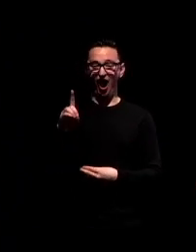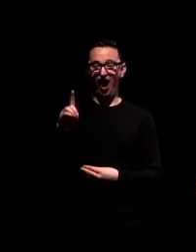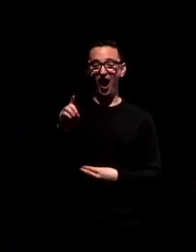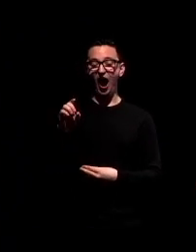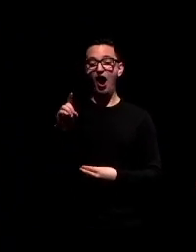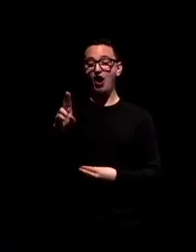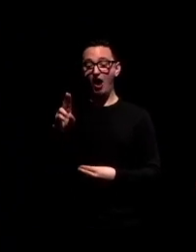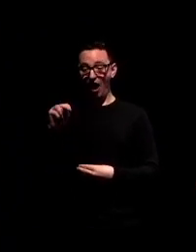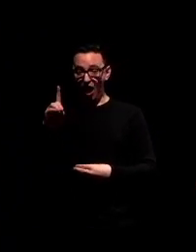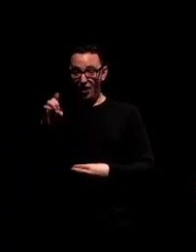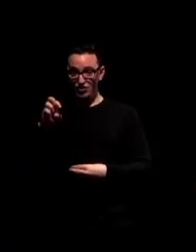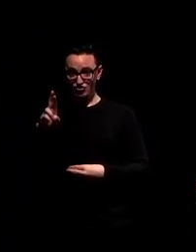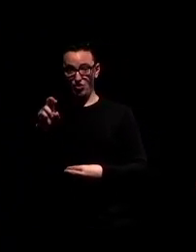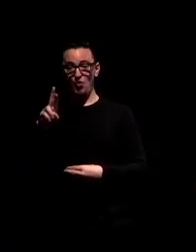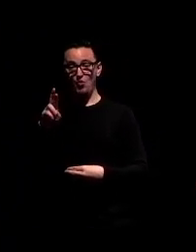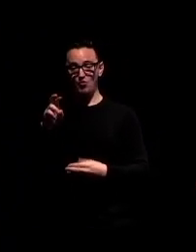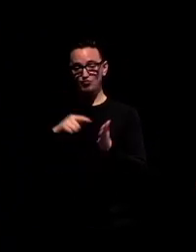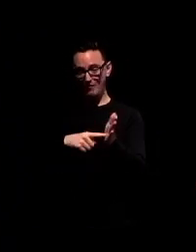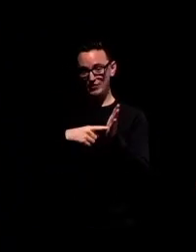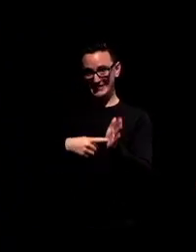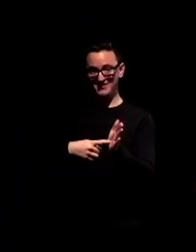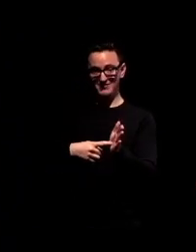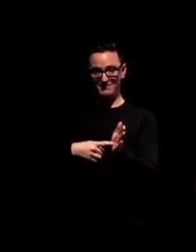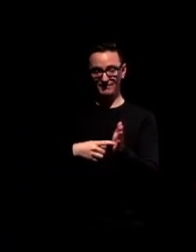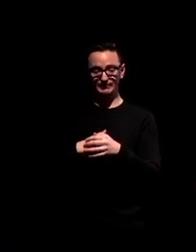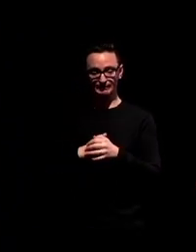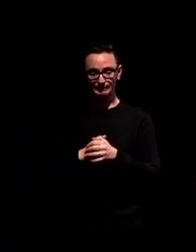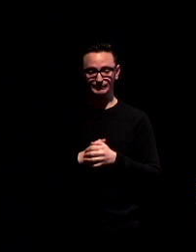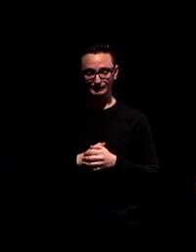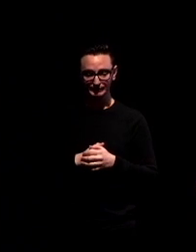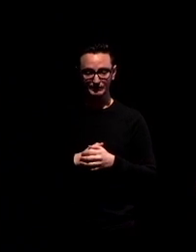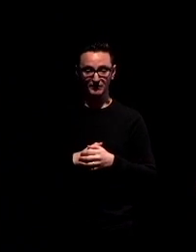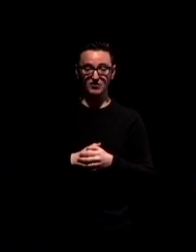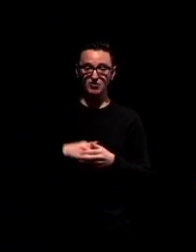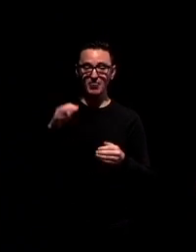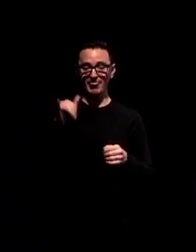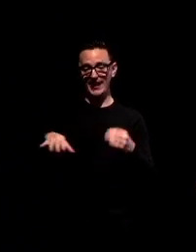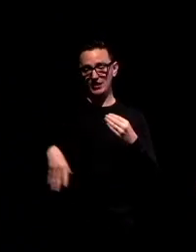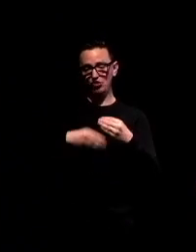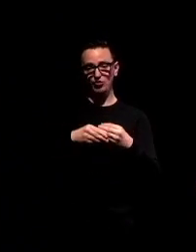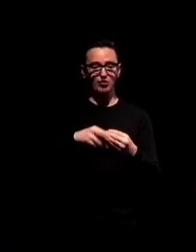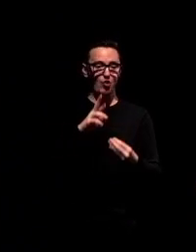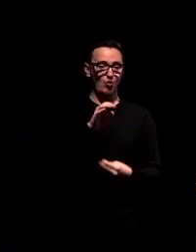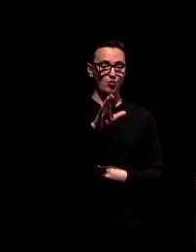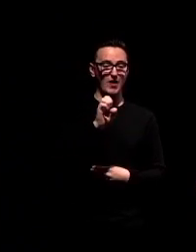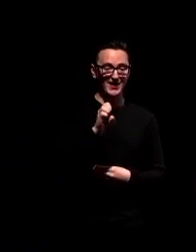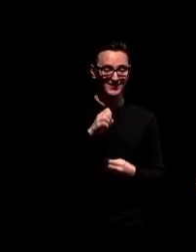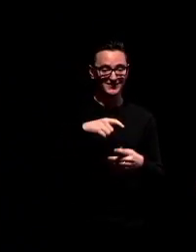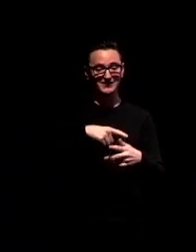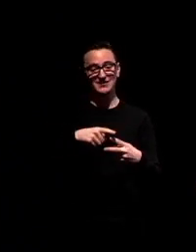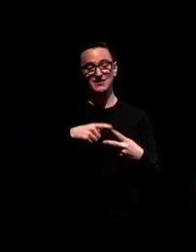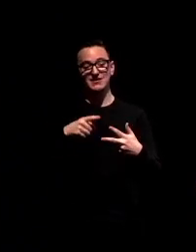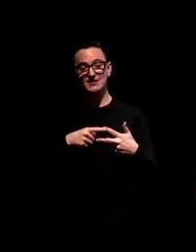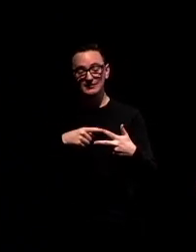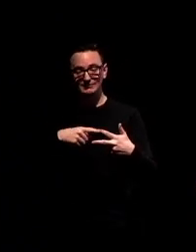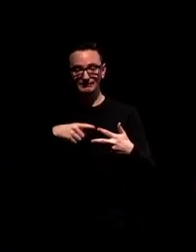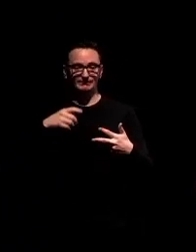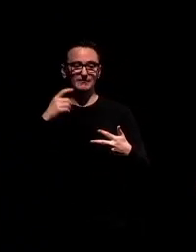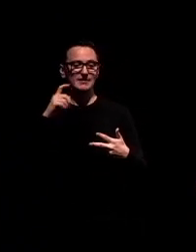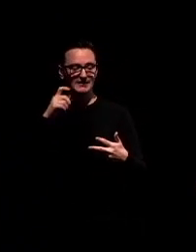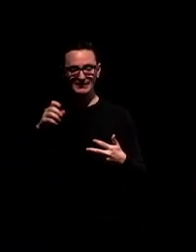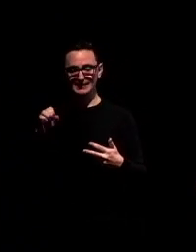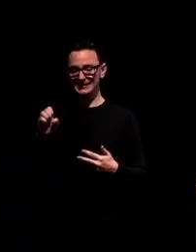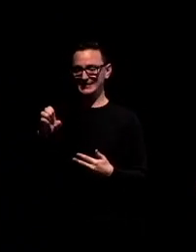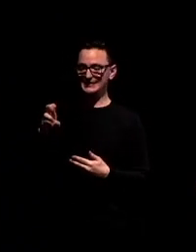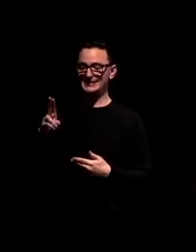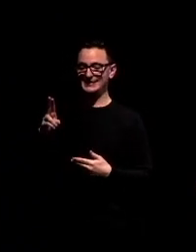groups not represented in the majority in terms of race, race, ethnicity, national origin, sexual orientation, gender identity, or